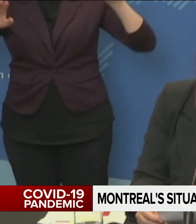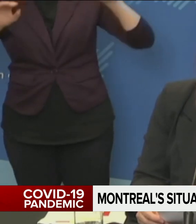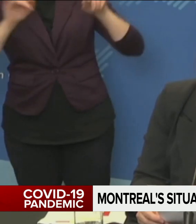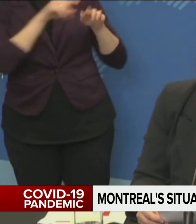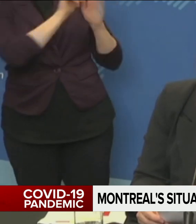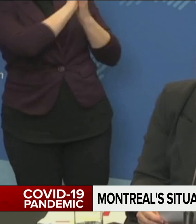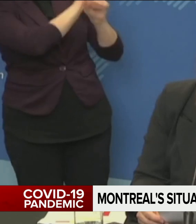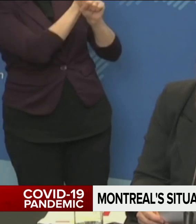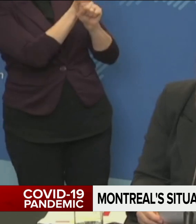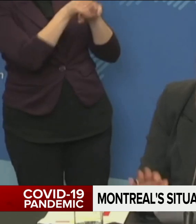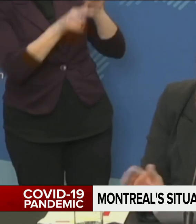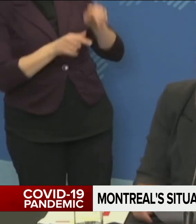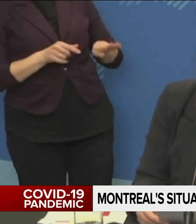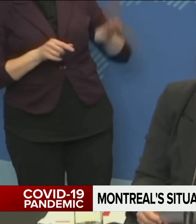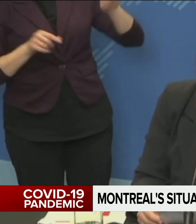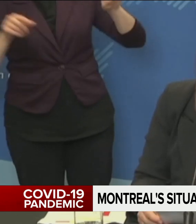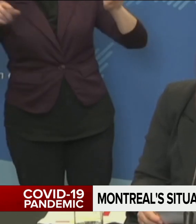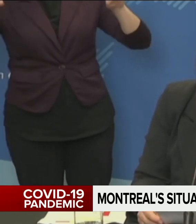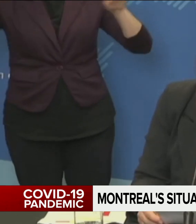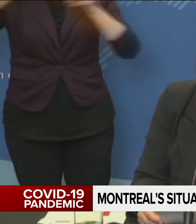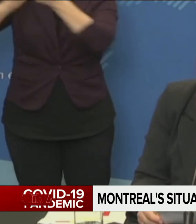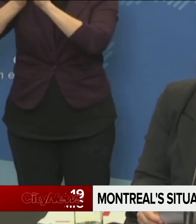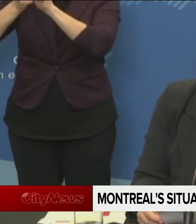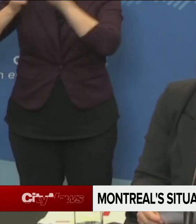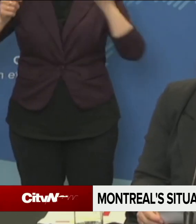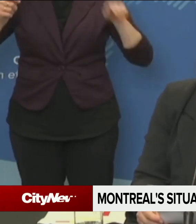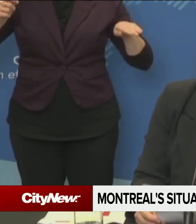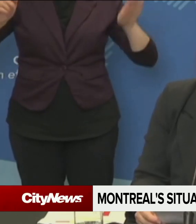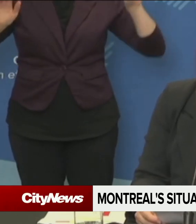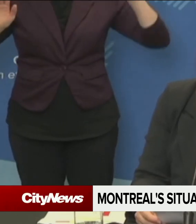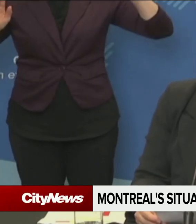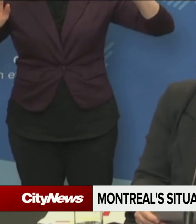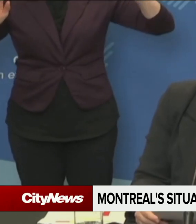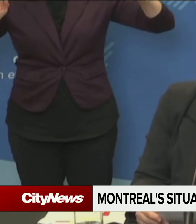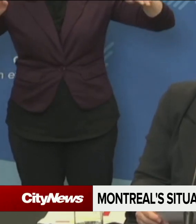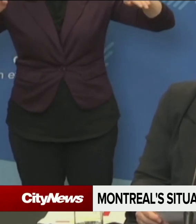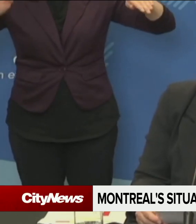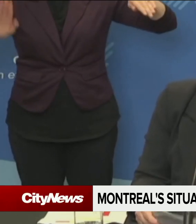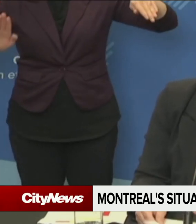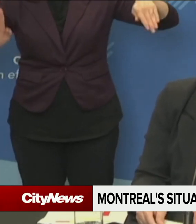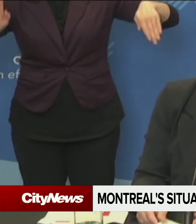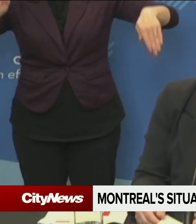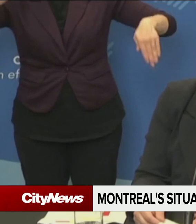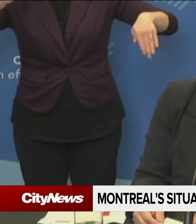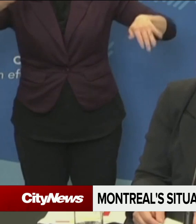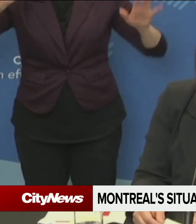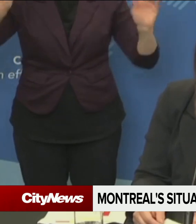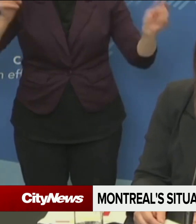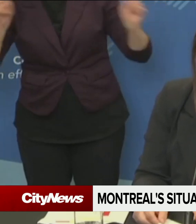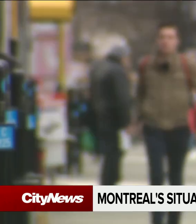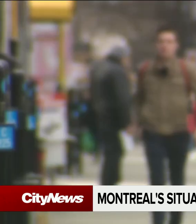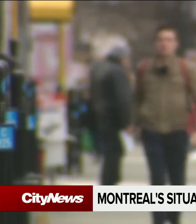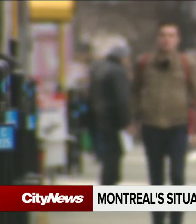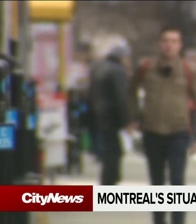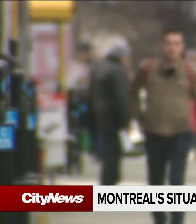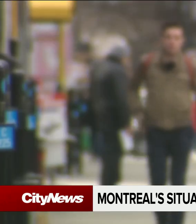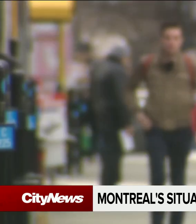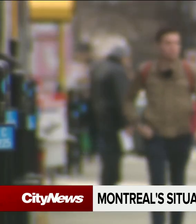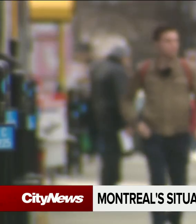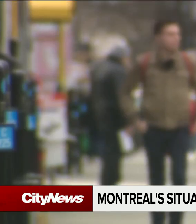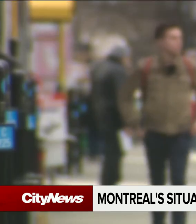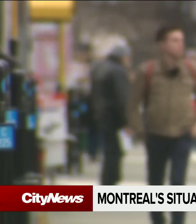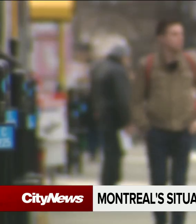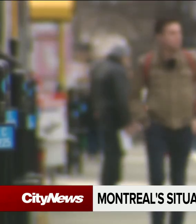is now around 3%, and we have more than 281 outbreaks. Dr.